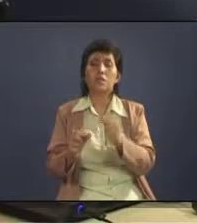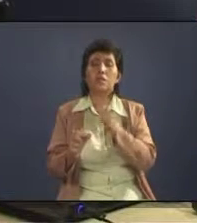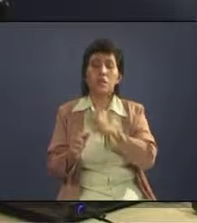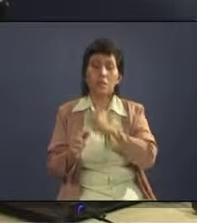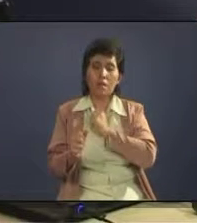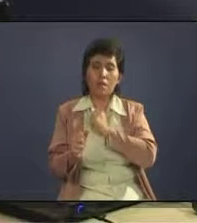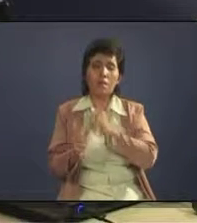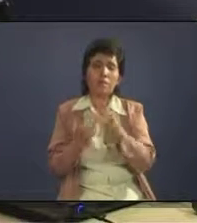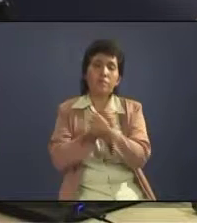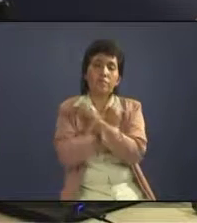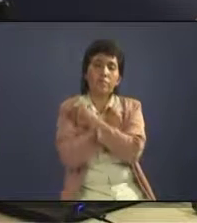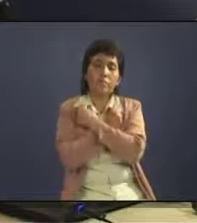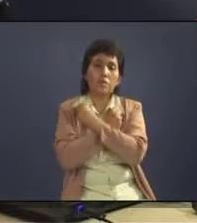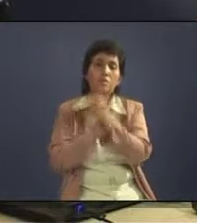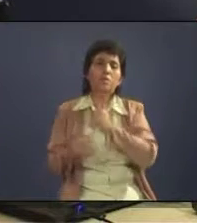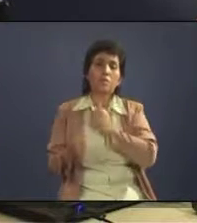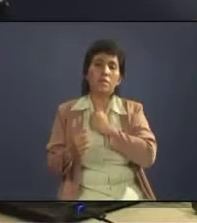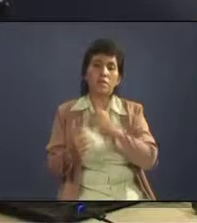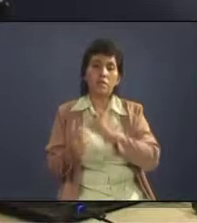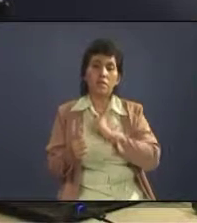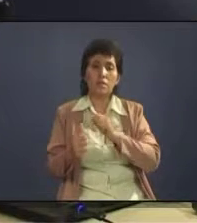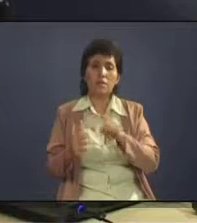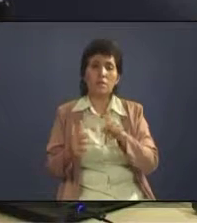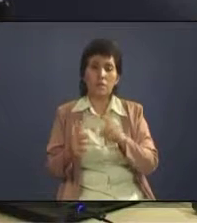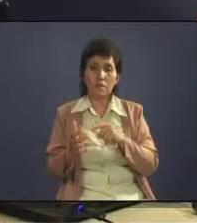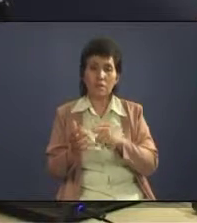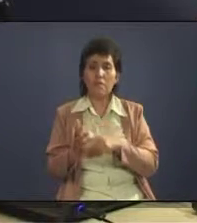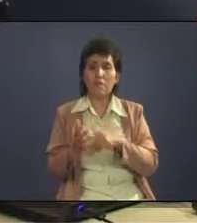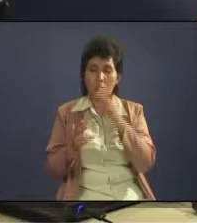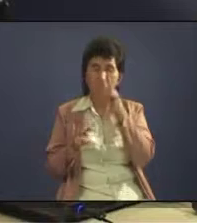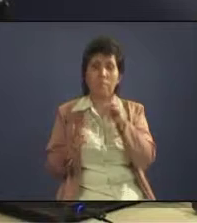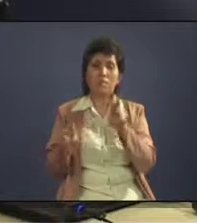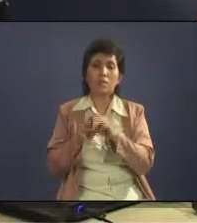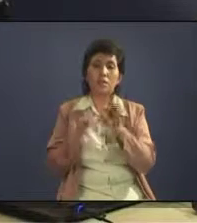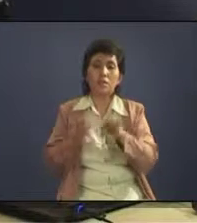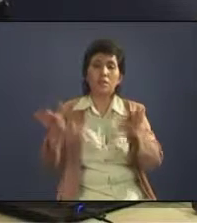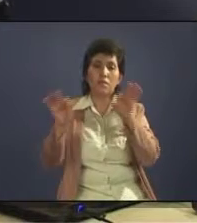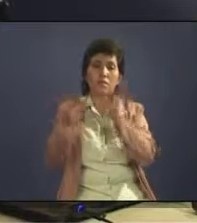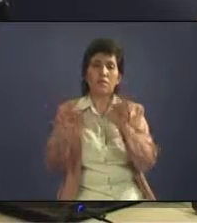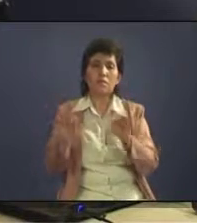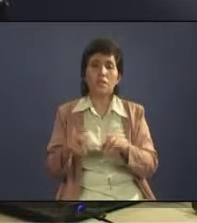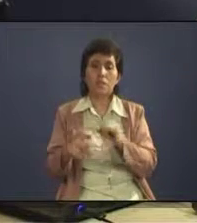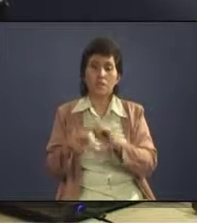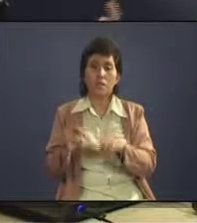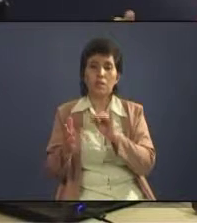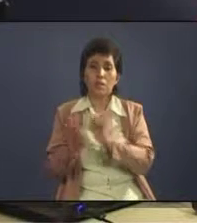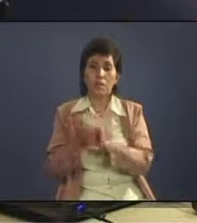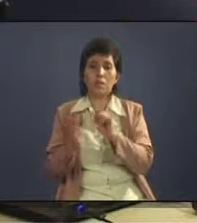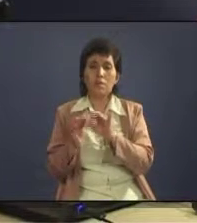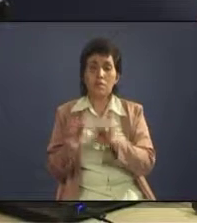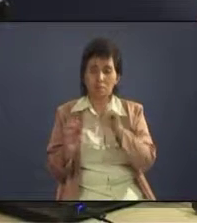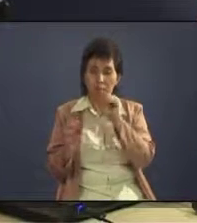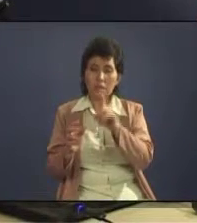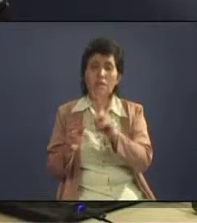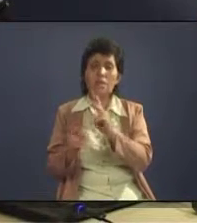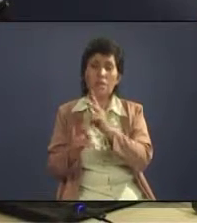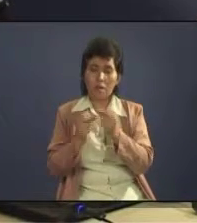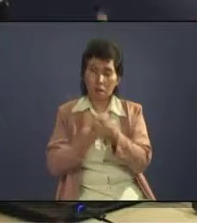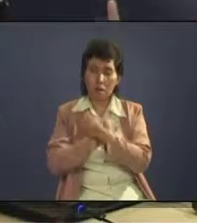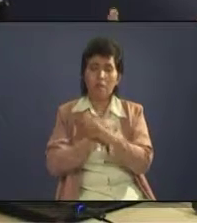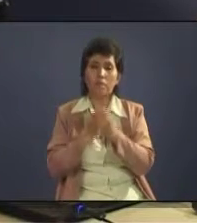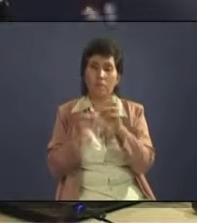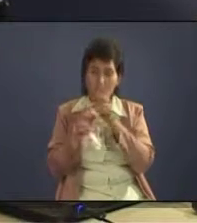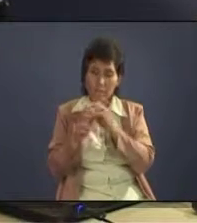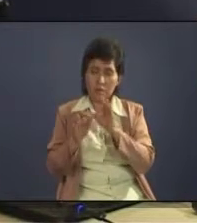yourself first, okay? It is not being selfish. It is not being selfish, okay? You have to be able to love yourself